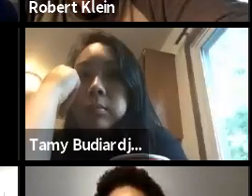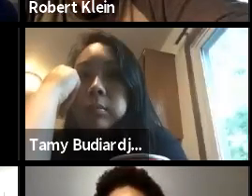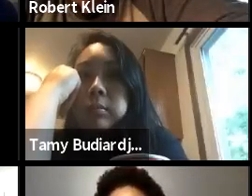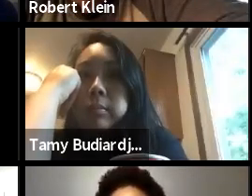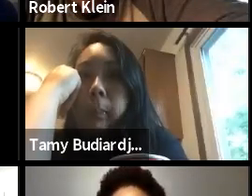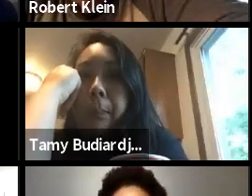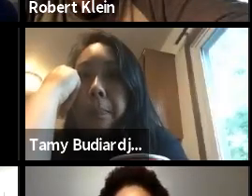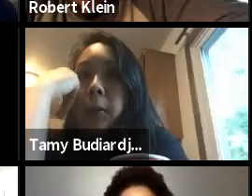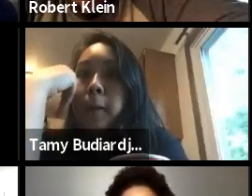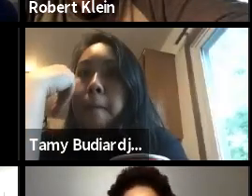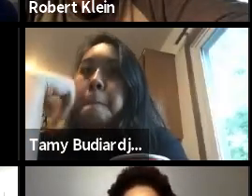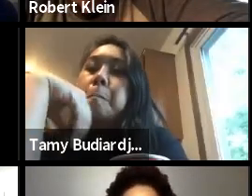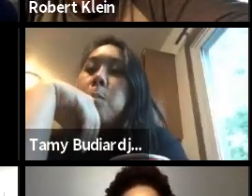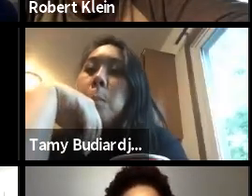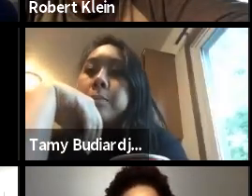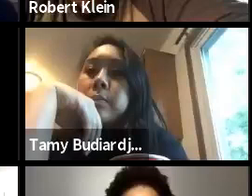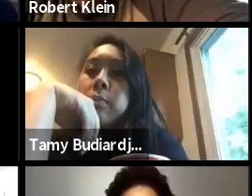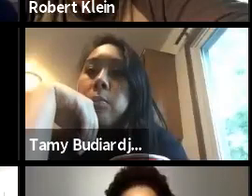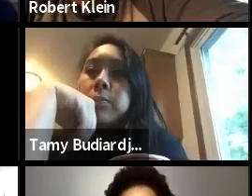keep this